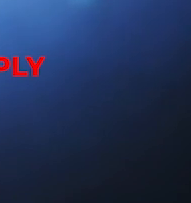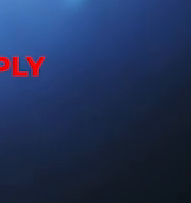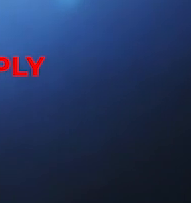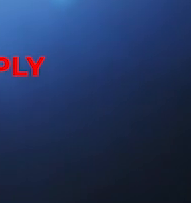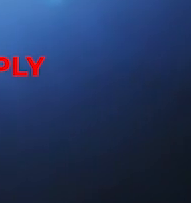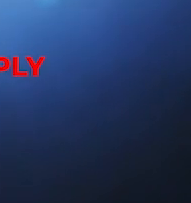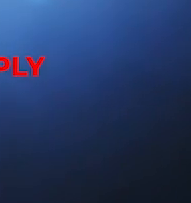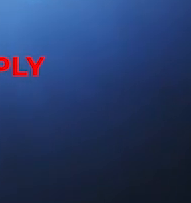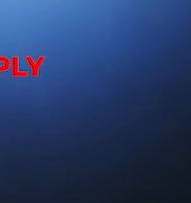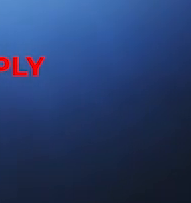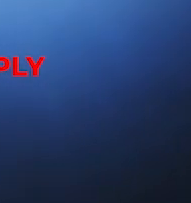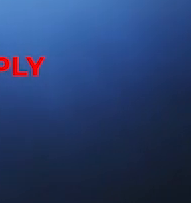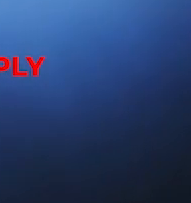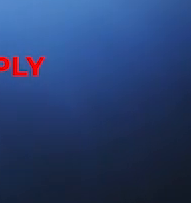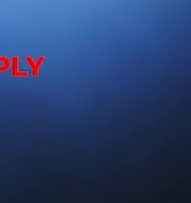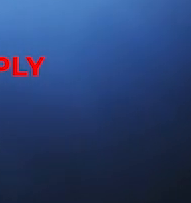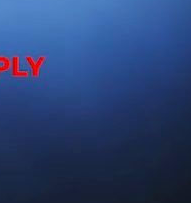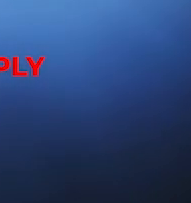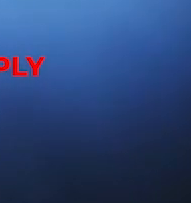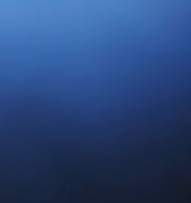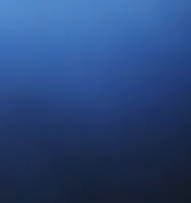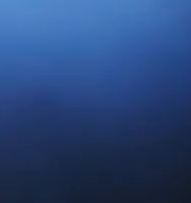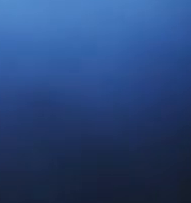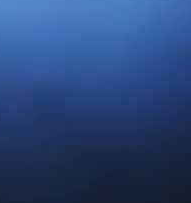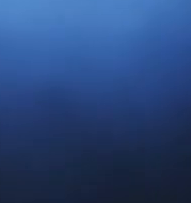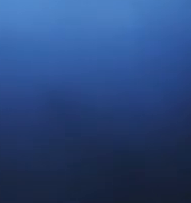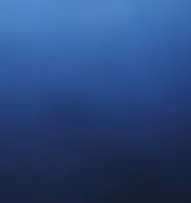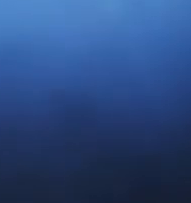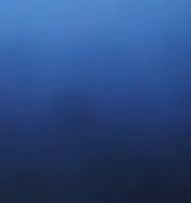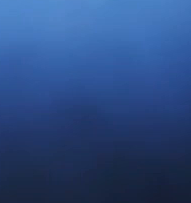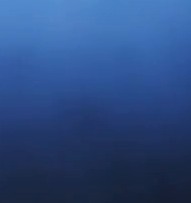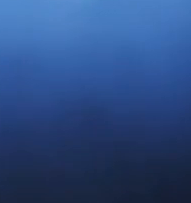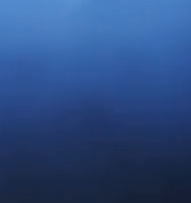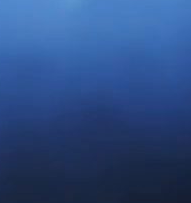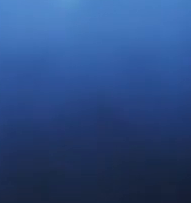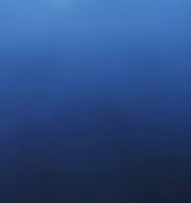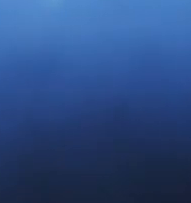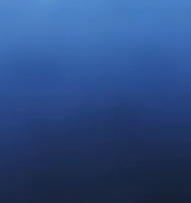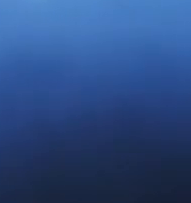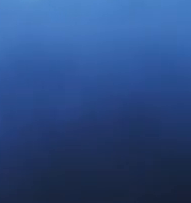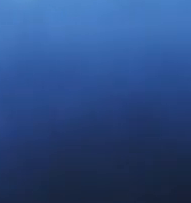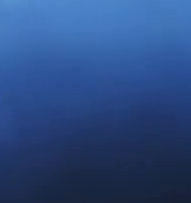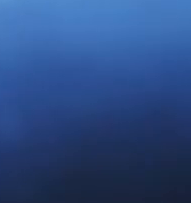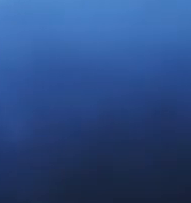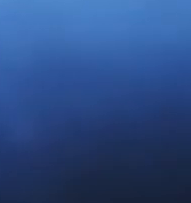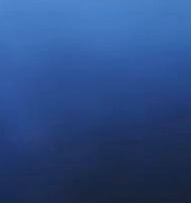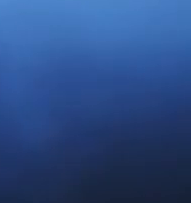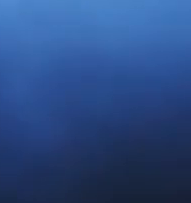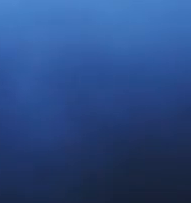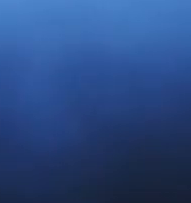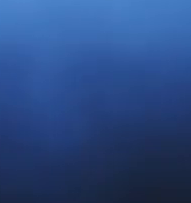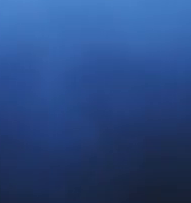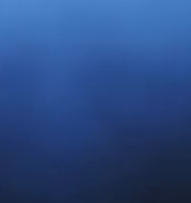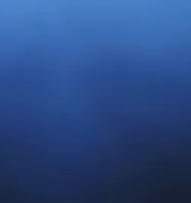but all other Ministry of Health protocols still apply. Thank you for staying connected to the CITAM Broadcast Service. Thanks for